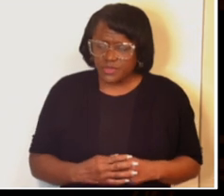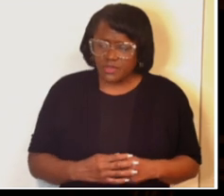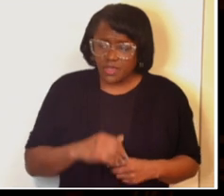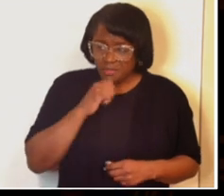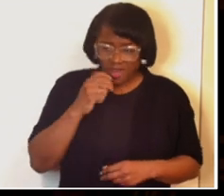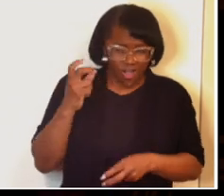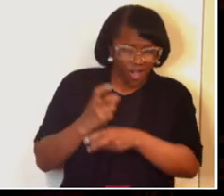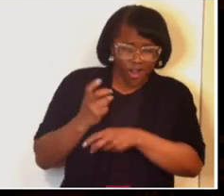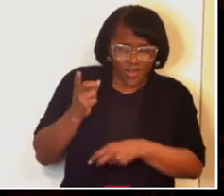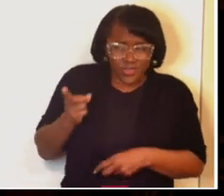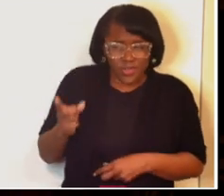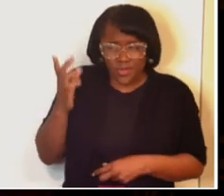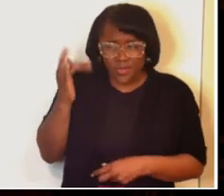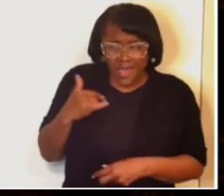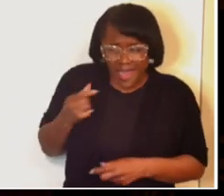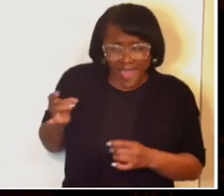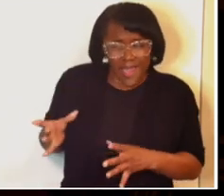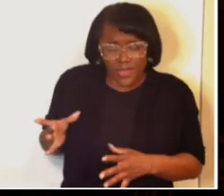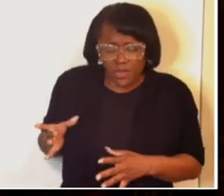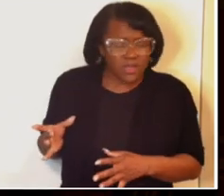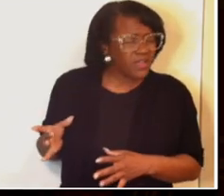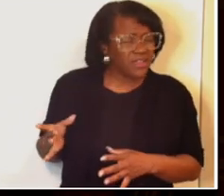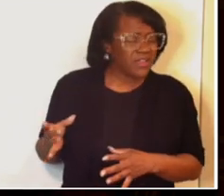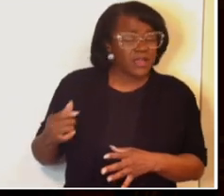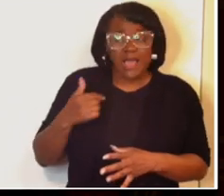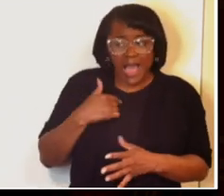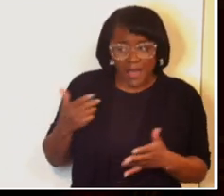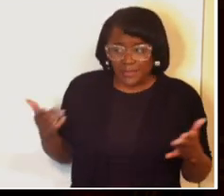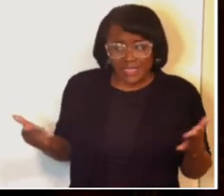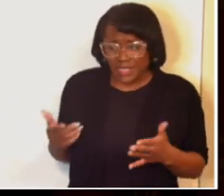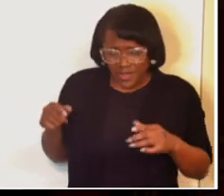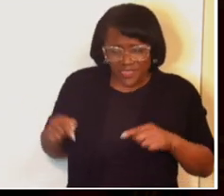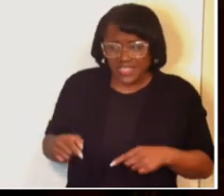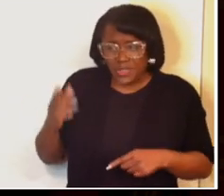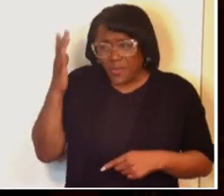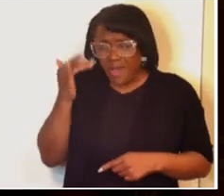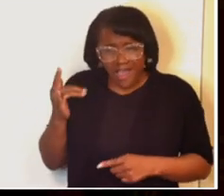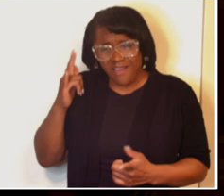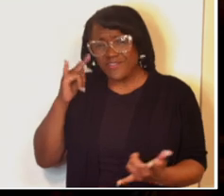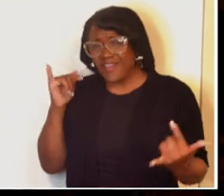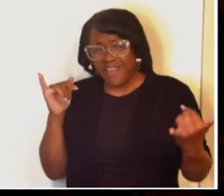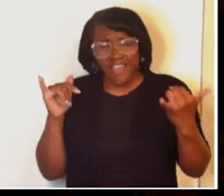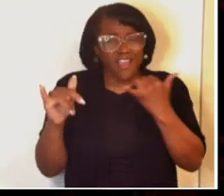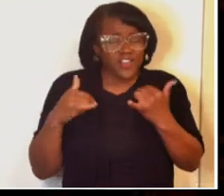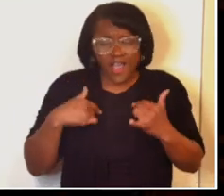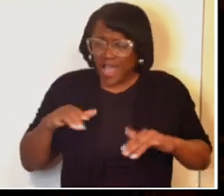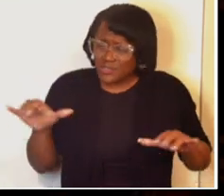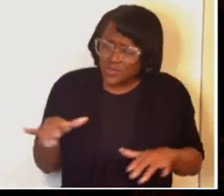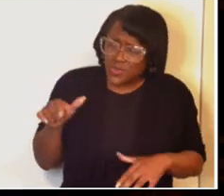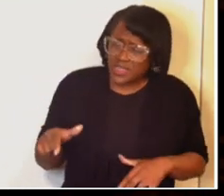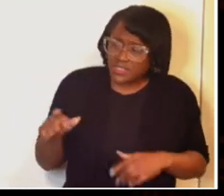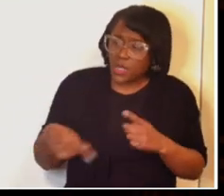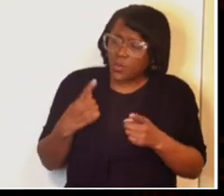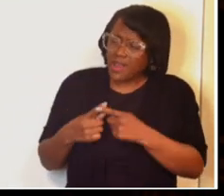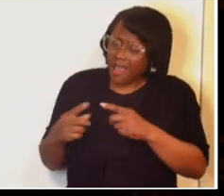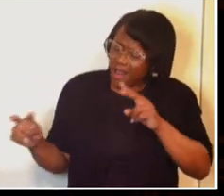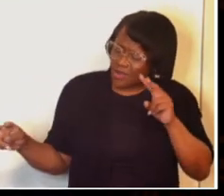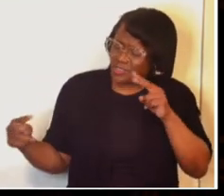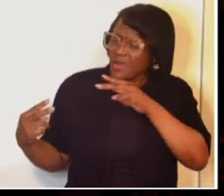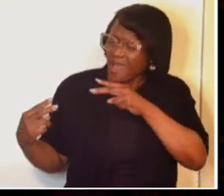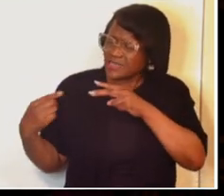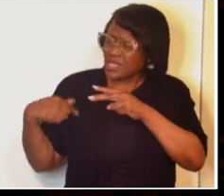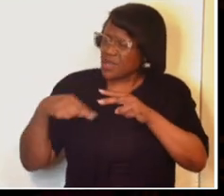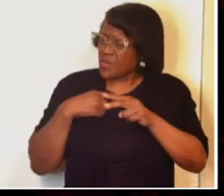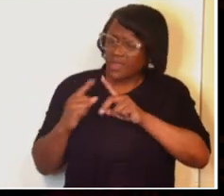because I hate you. I'm this way because from C to signing C, I do this because when I look into your eyes as we walk these